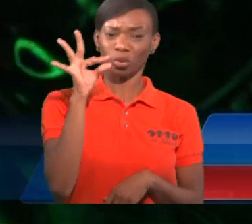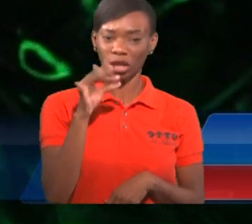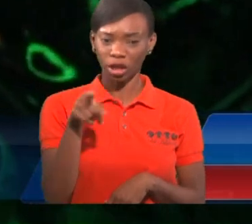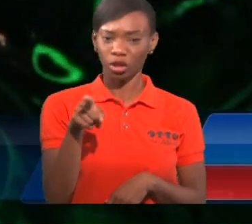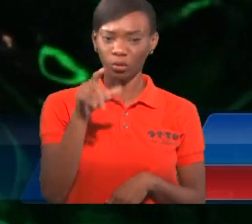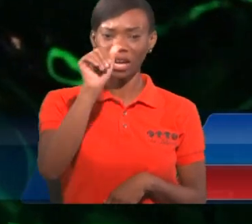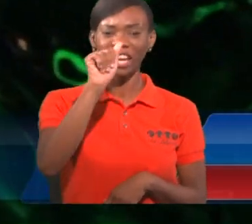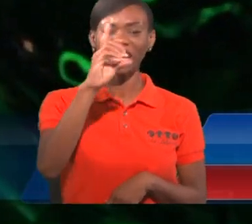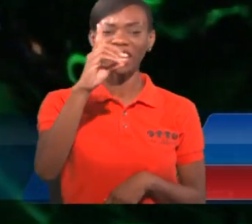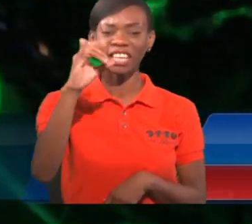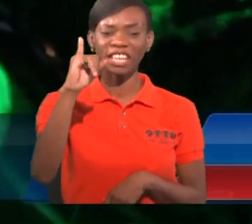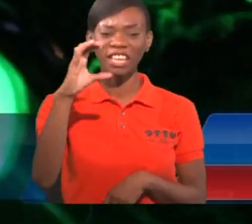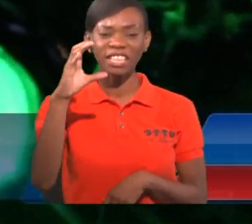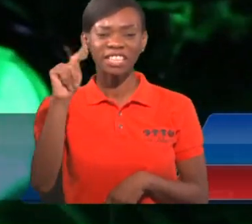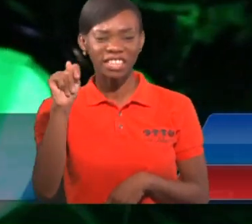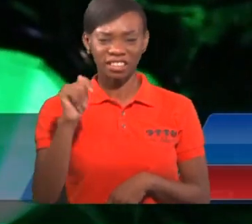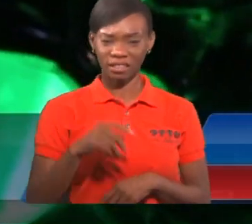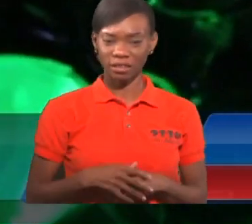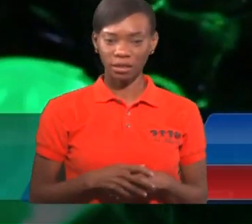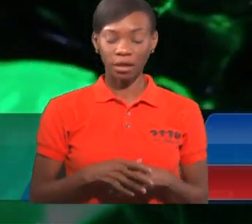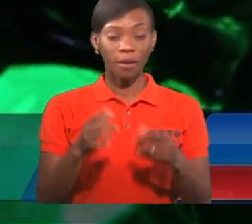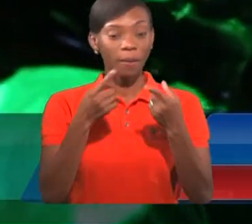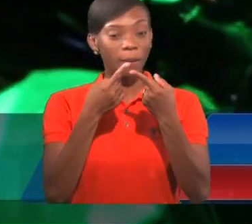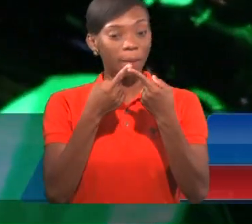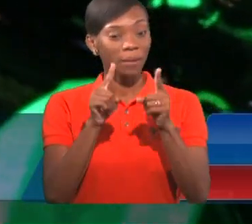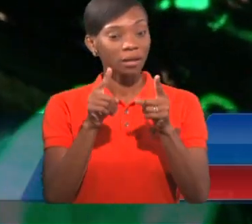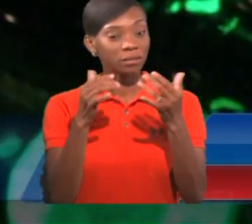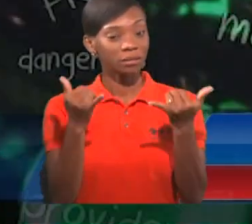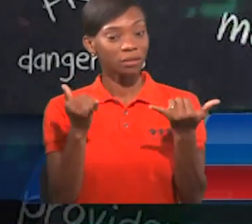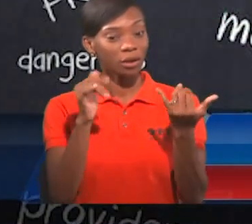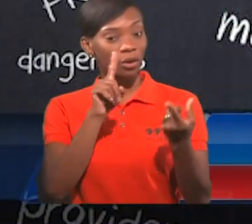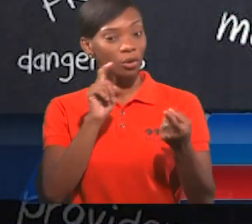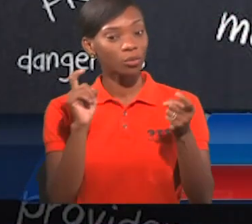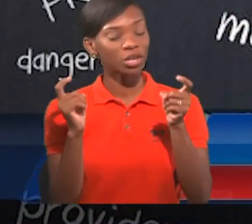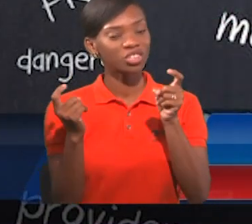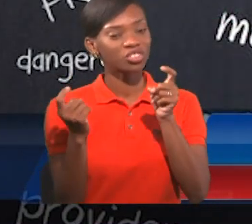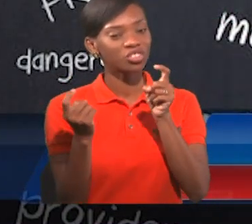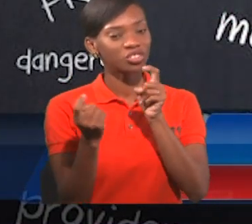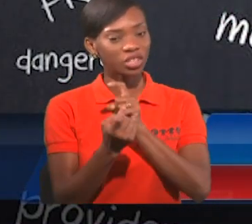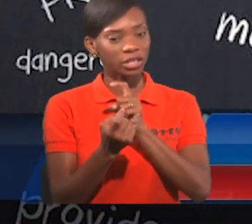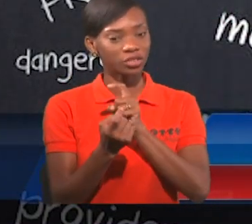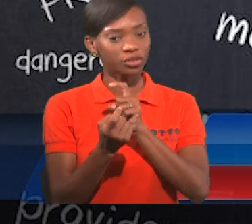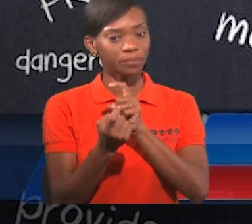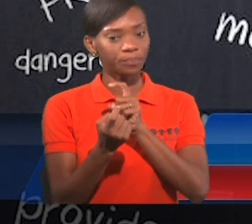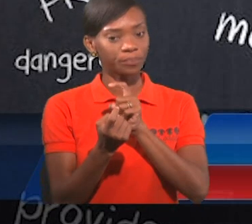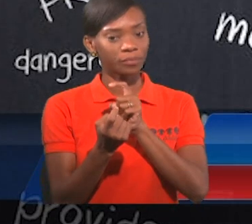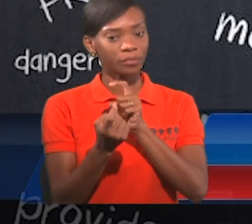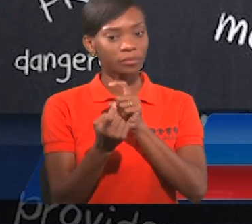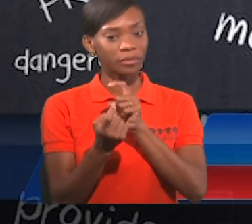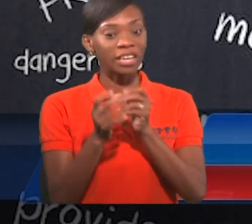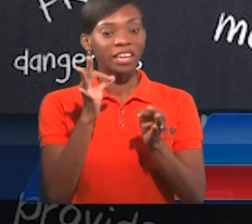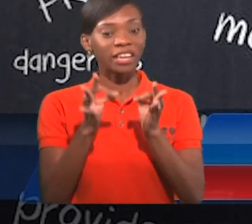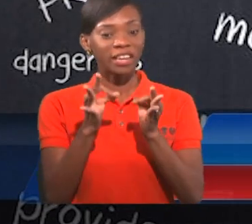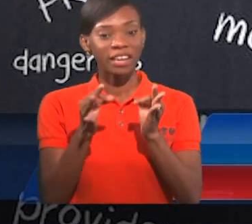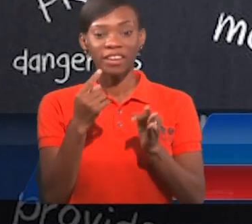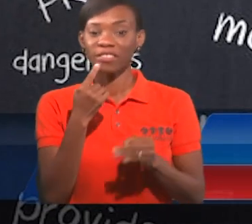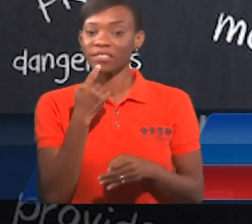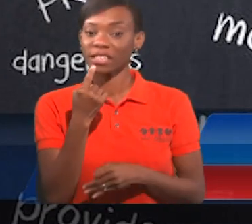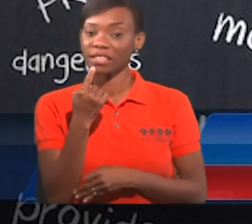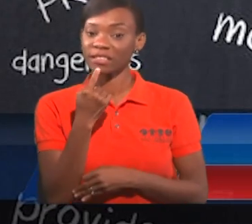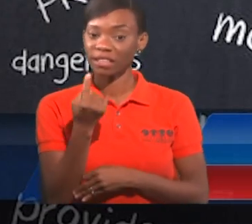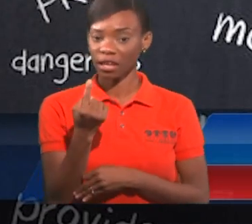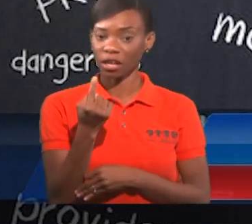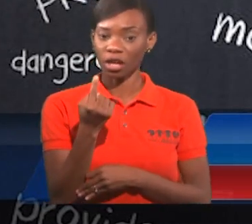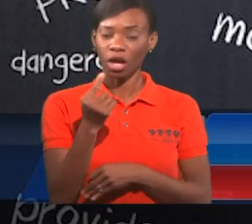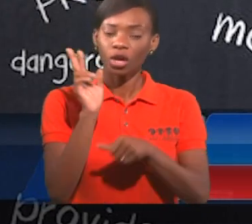they're abusing a substance? But when you say, listen, you're using this substance in too many, like, for example, if